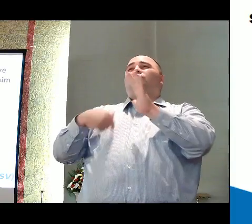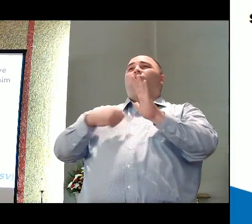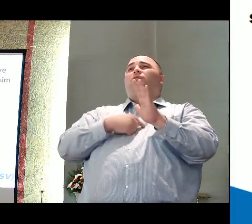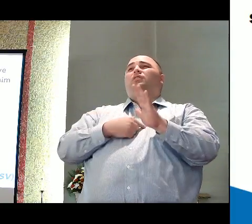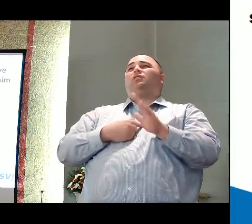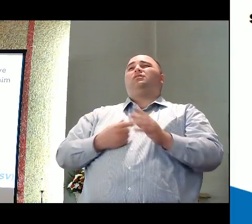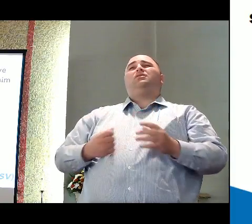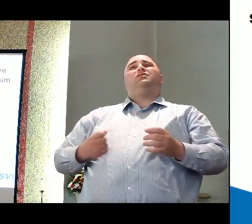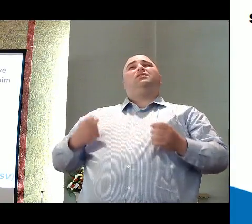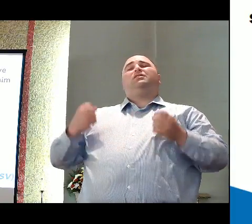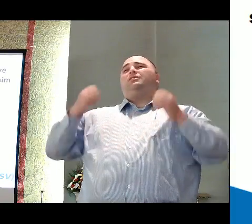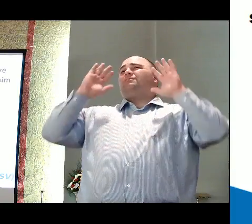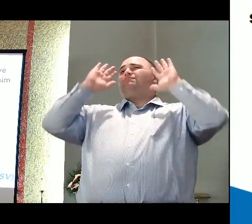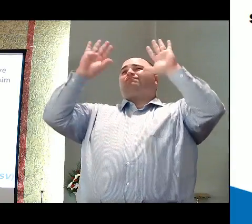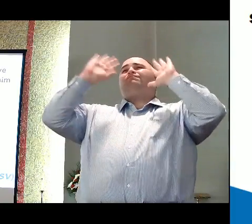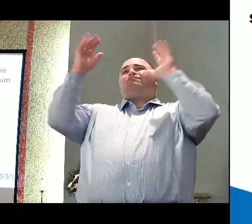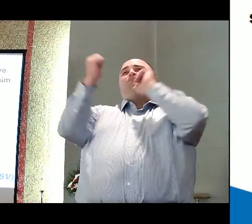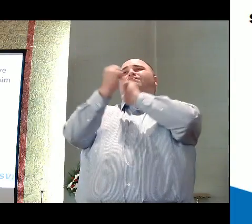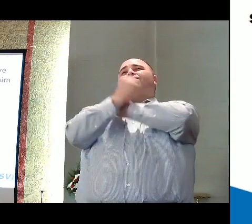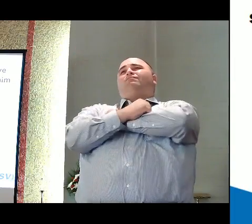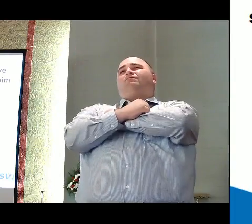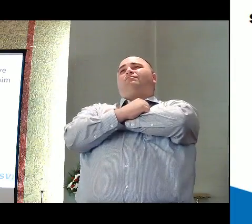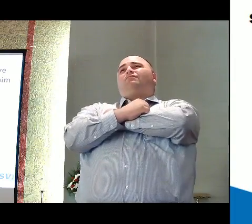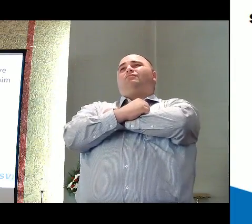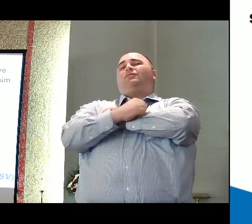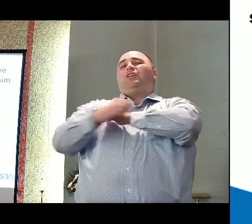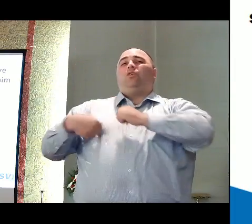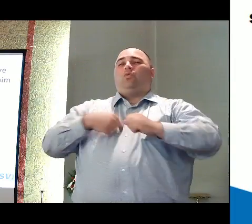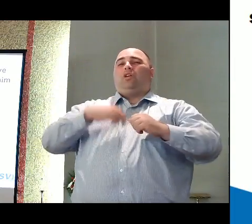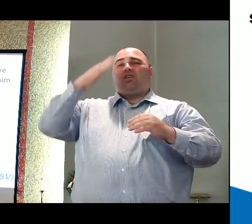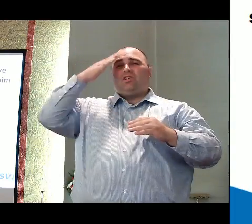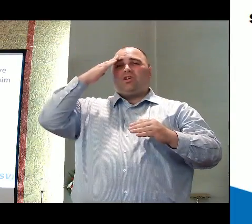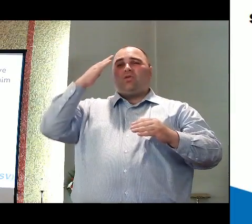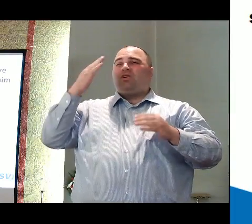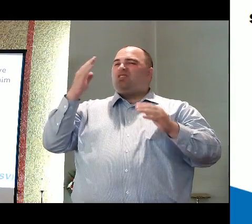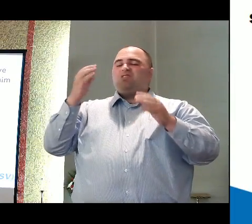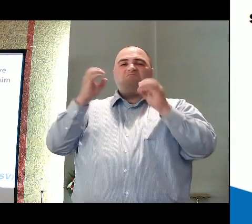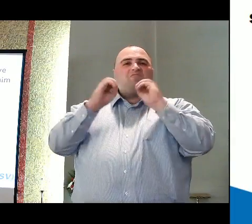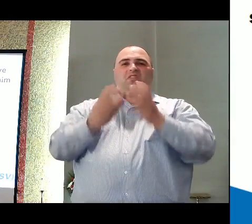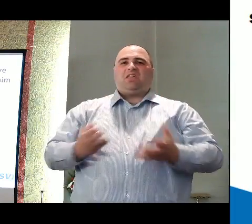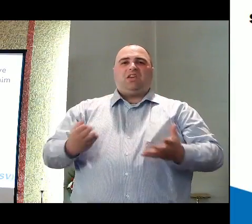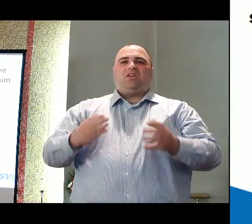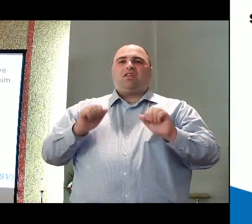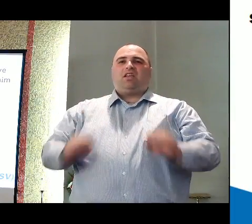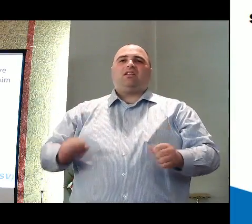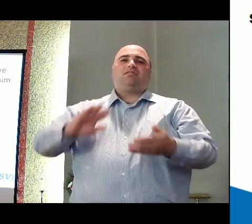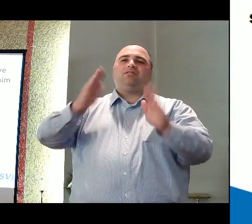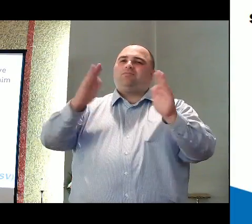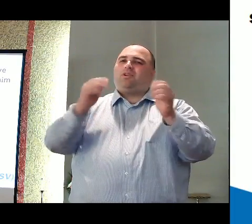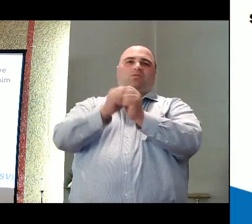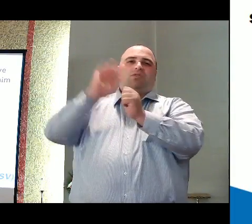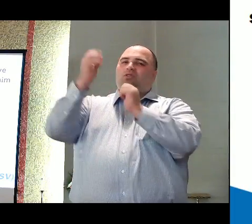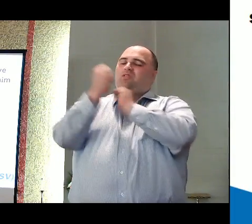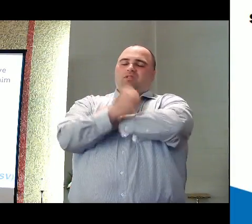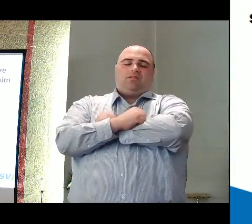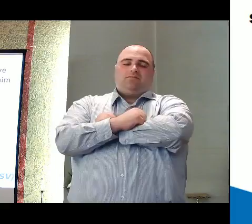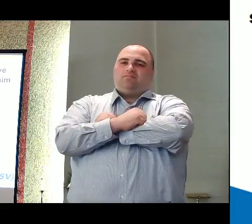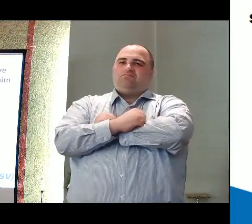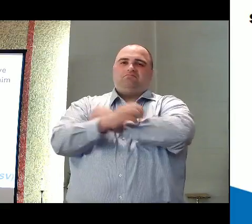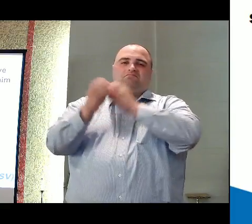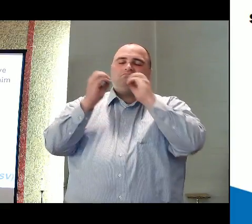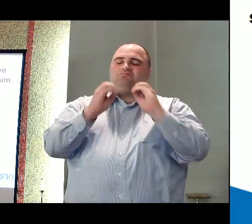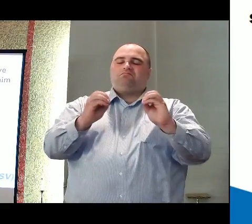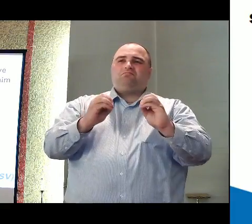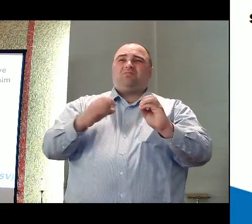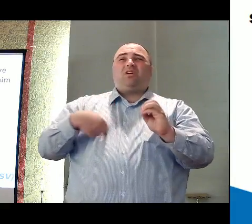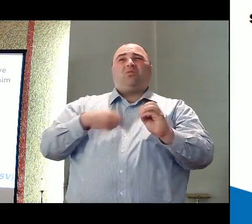and unconditional love that can never be matched, Lord. We just pray, Lord, that we may do our best to continue